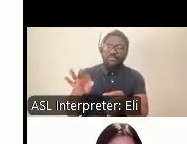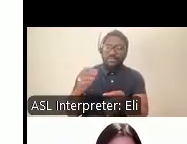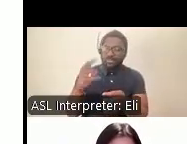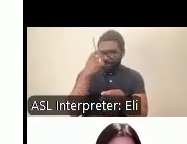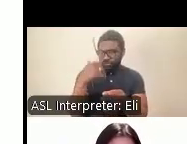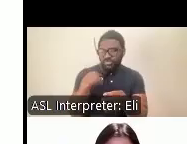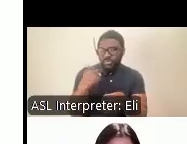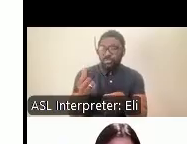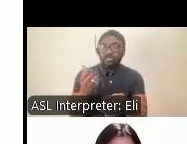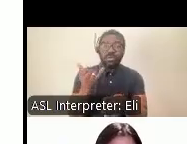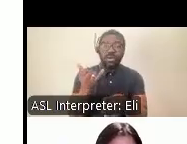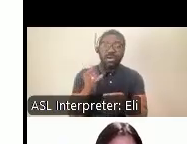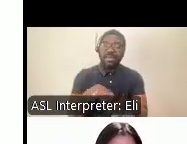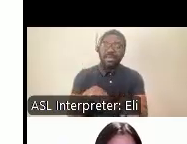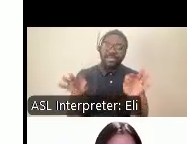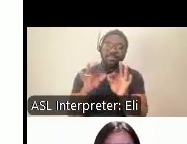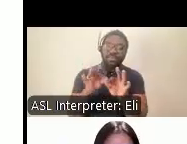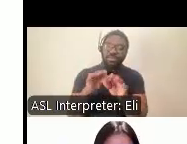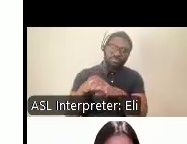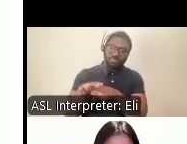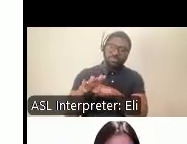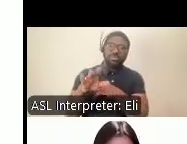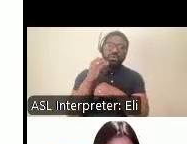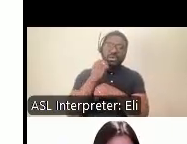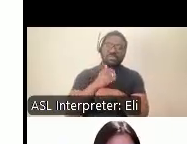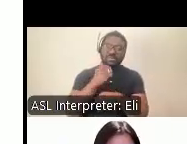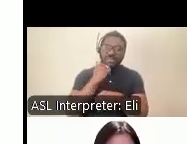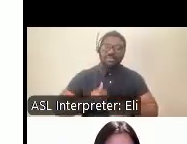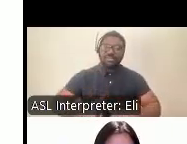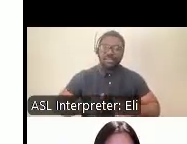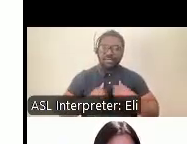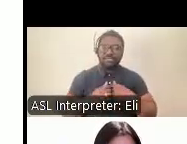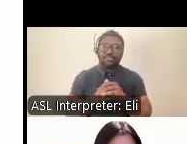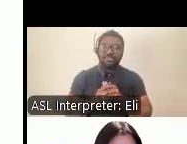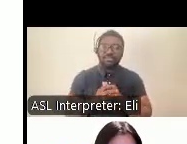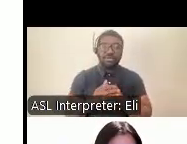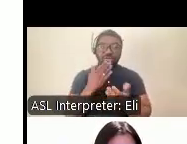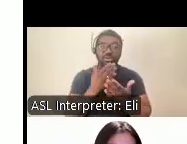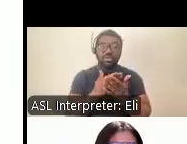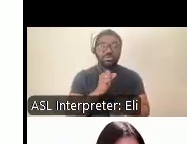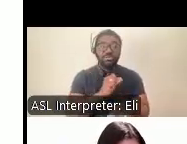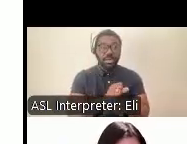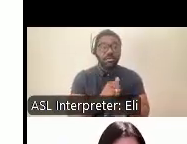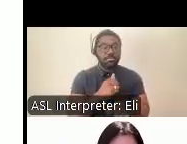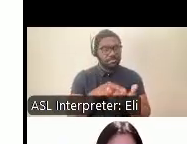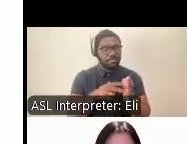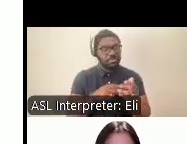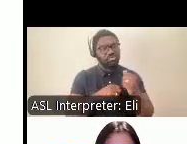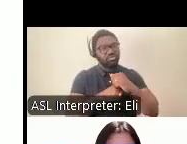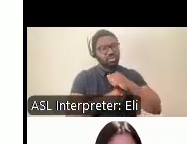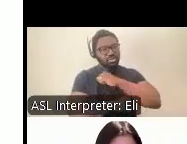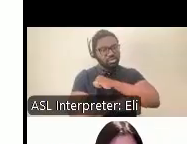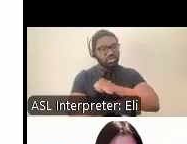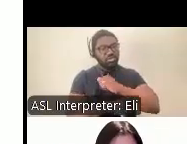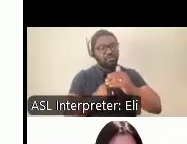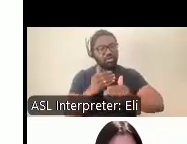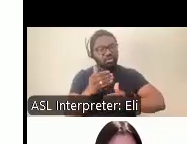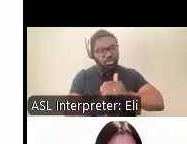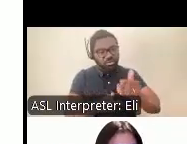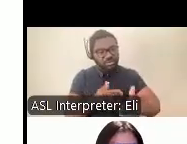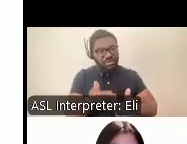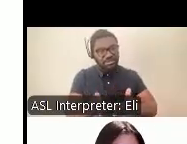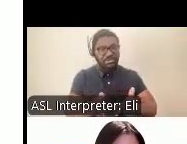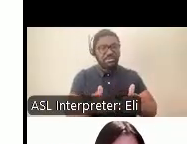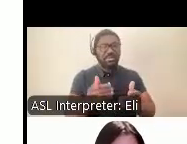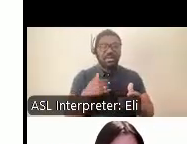shaping how we feel day to day. When someone has a good job, it gives us structure, a routine, a purpose,